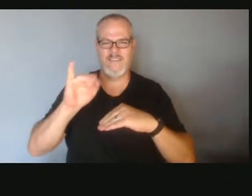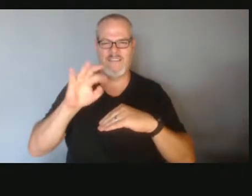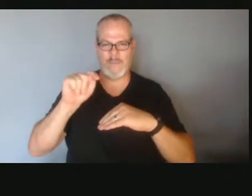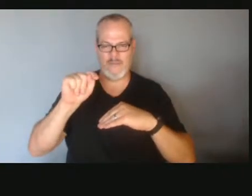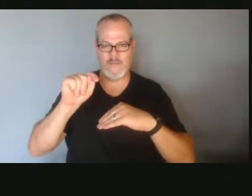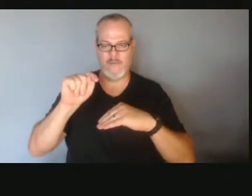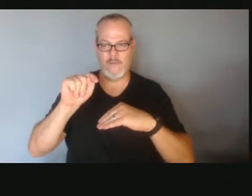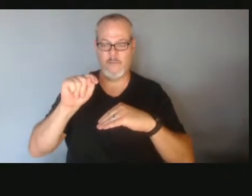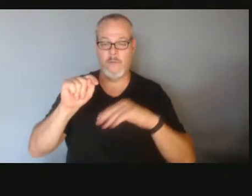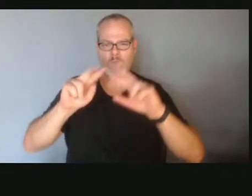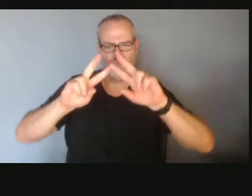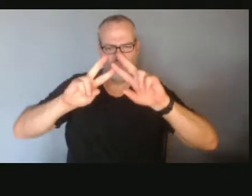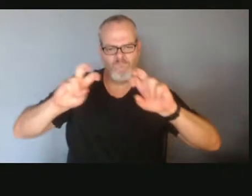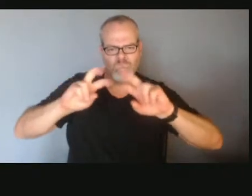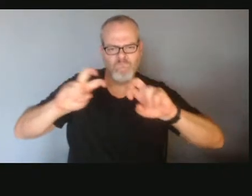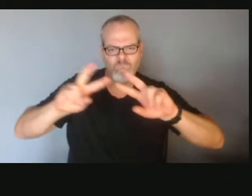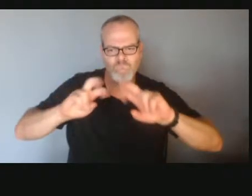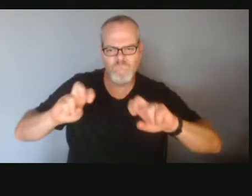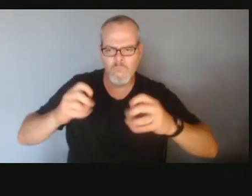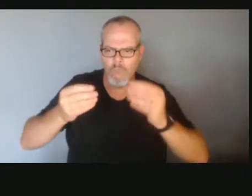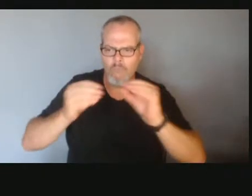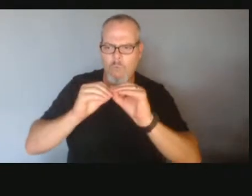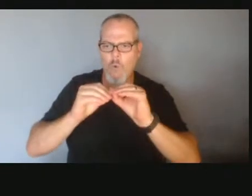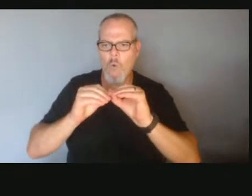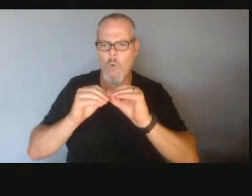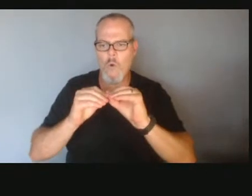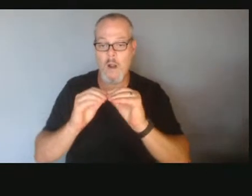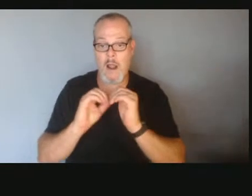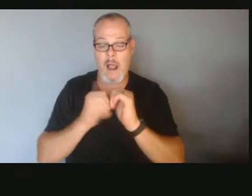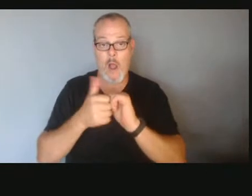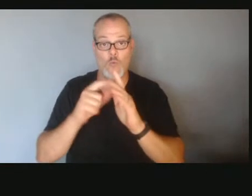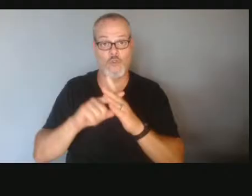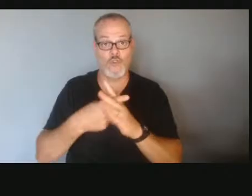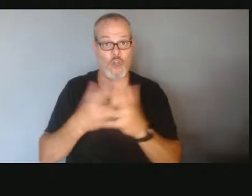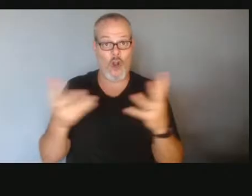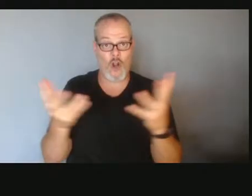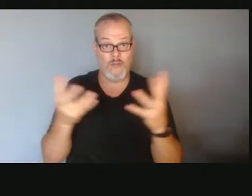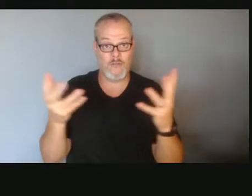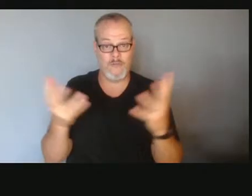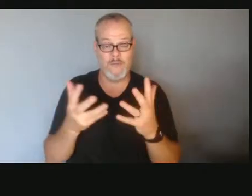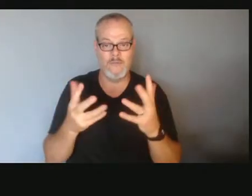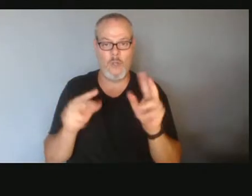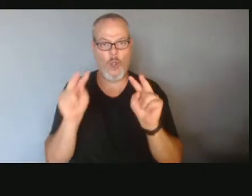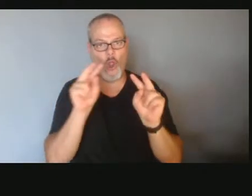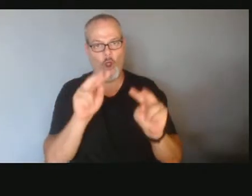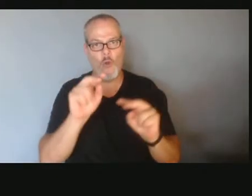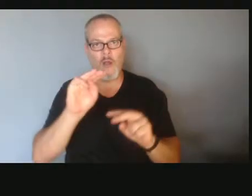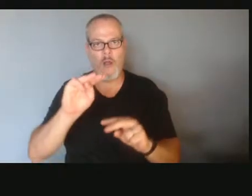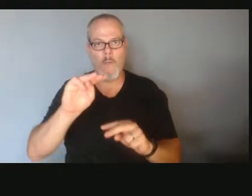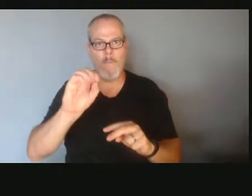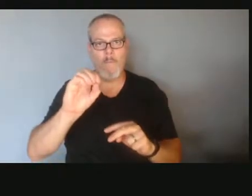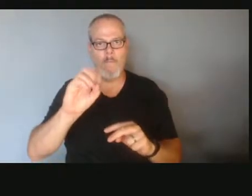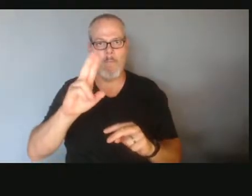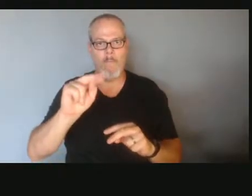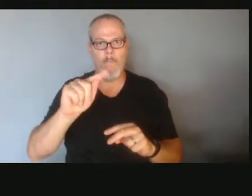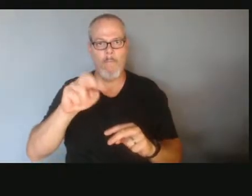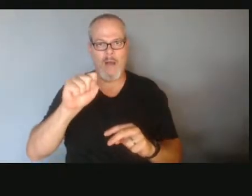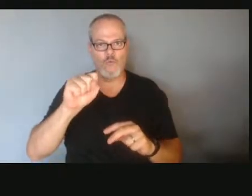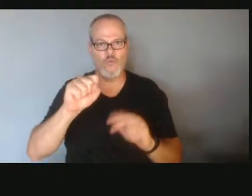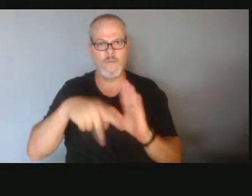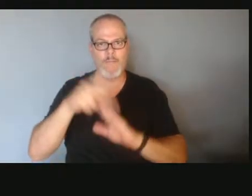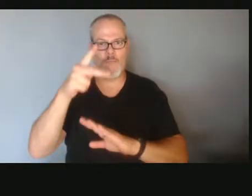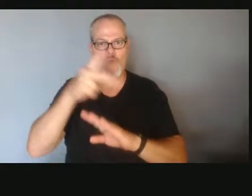further, how I'll start off is let's take ourselves to the Mounts project here. Mounts is a project